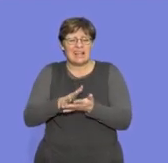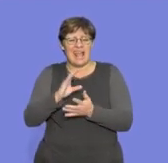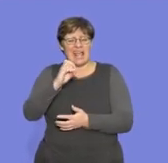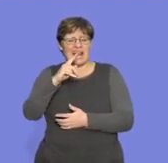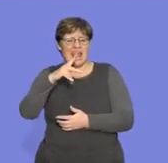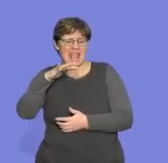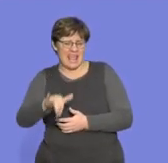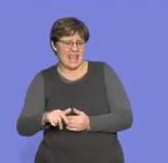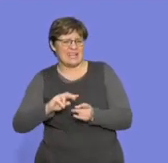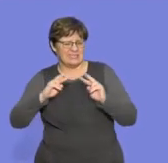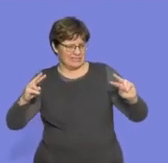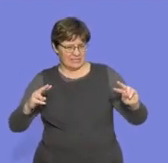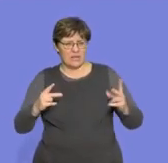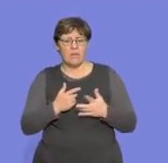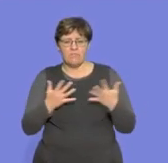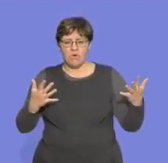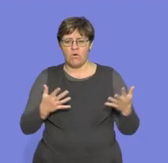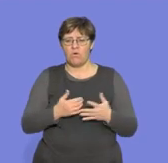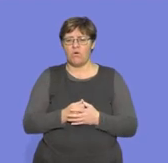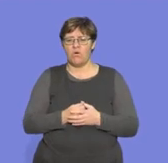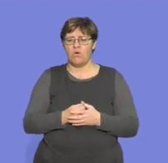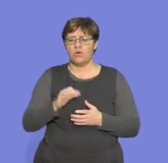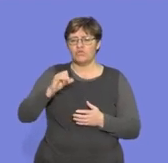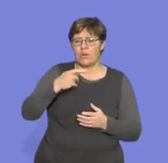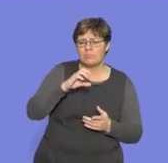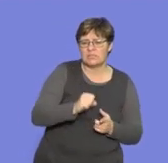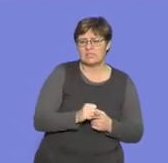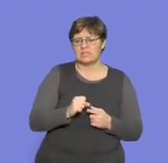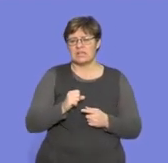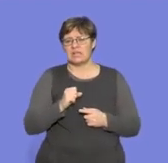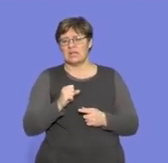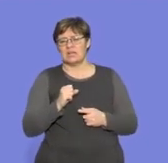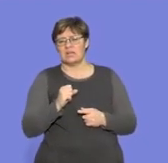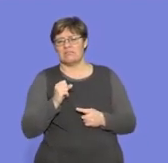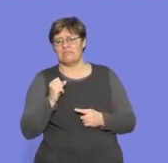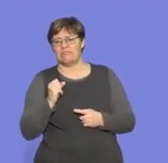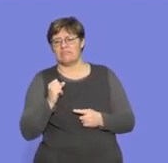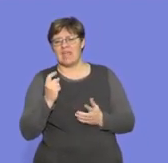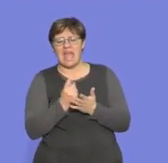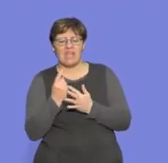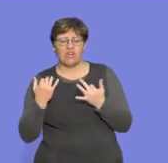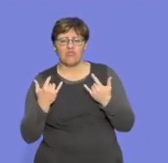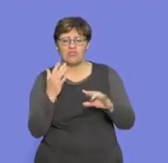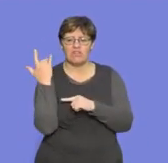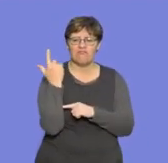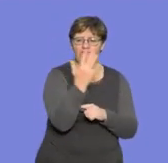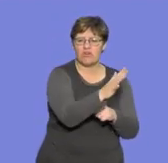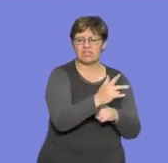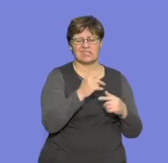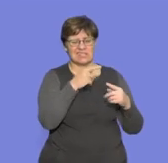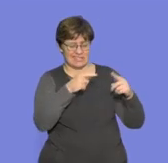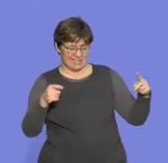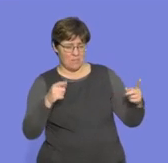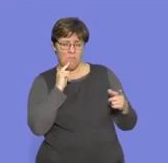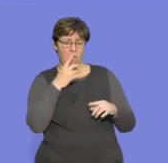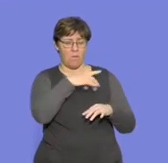different evergreen types of forests, plants. They're often succulents that are shrubs, found. evergreen forests, Typically succulents found that are along found. these areas are monkeys, Typically squirrels, found along these areas are elephants, monkeys, as well as your black